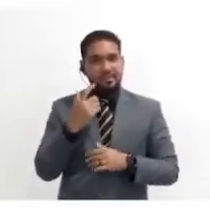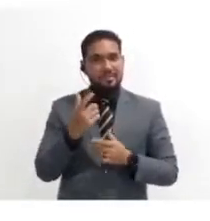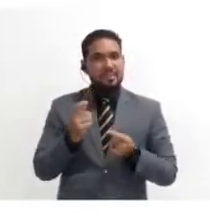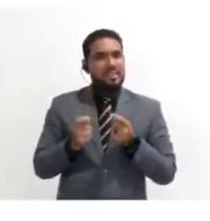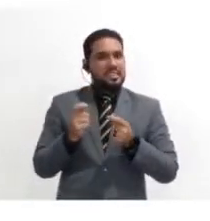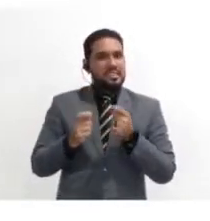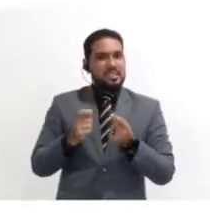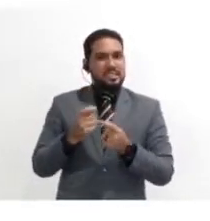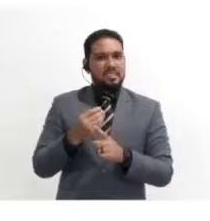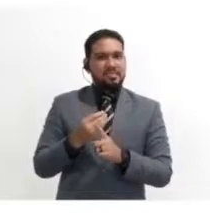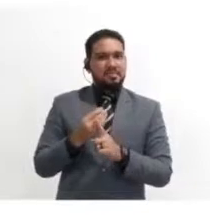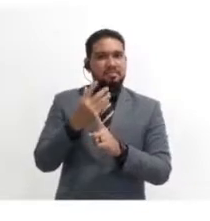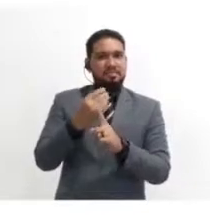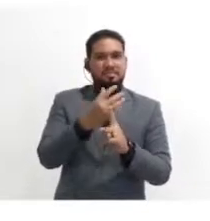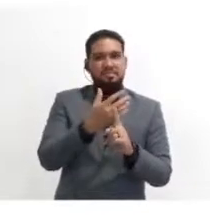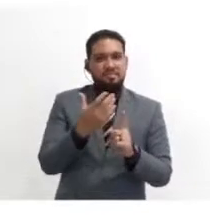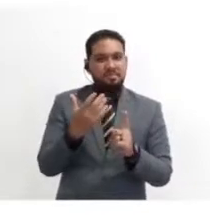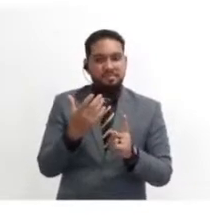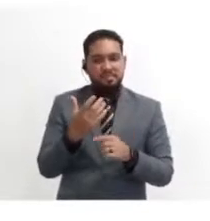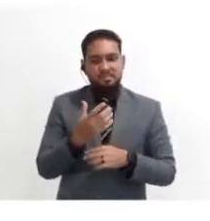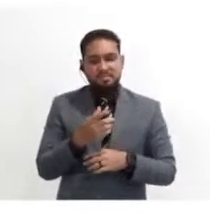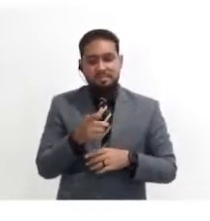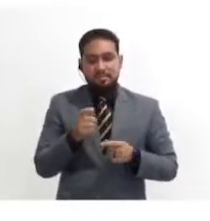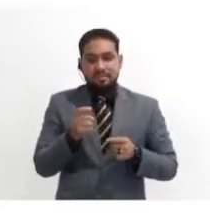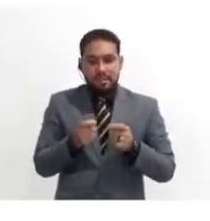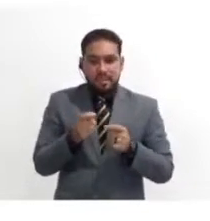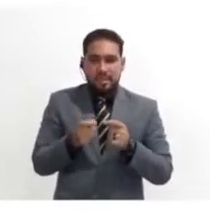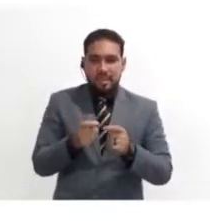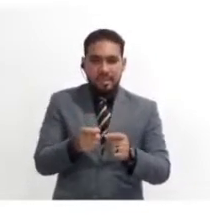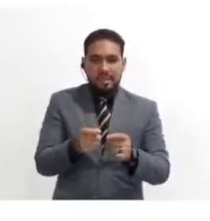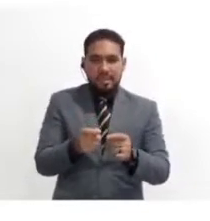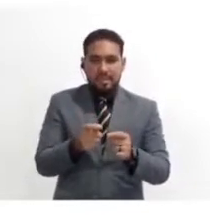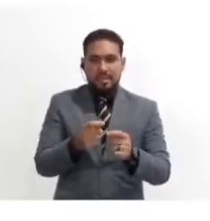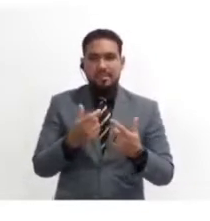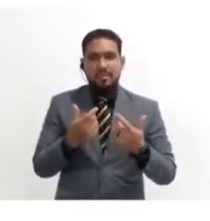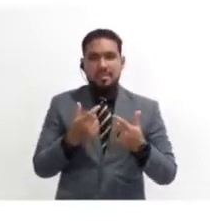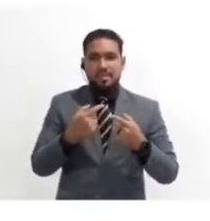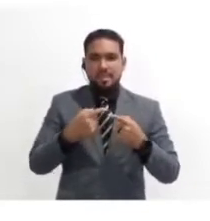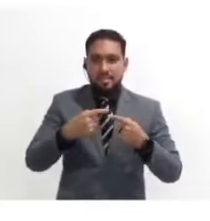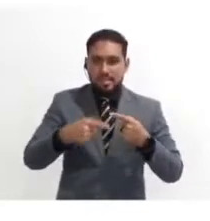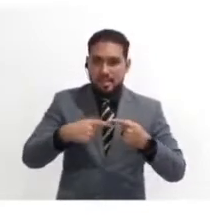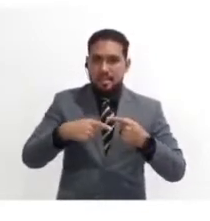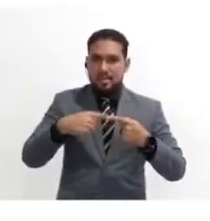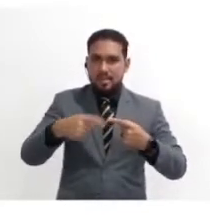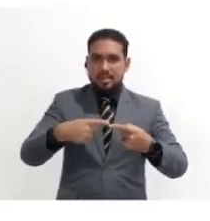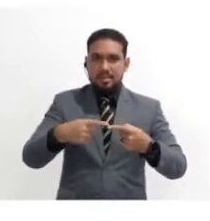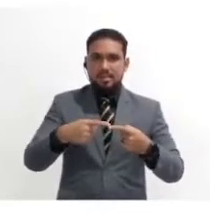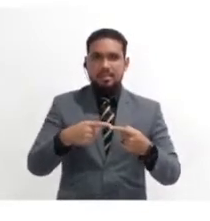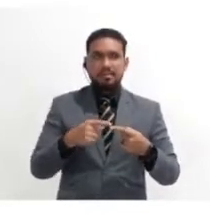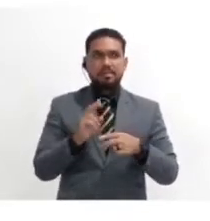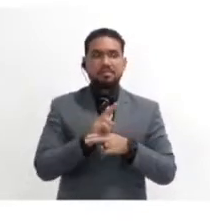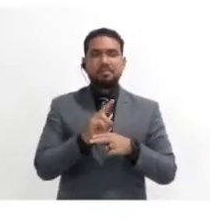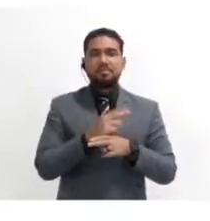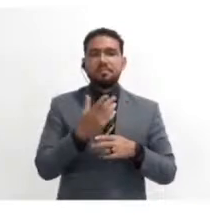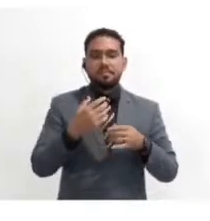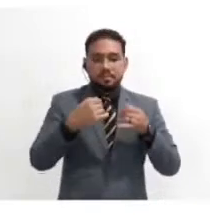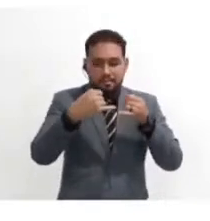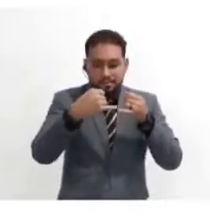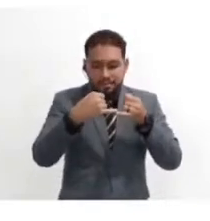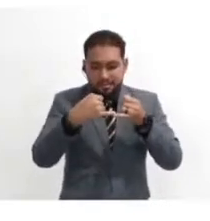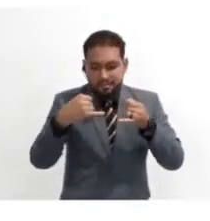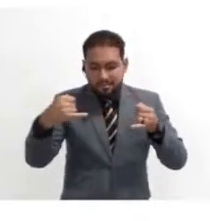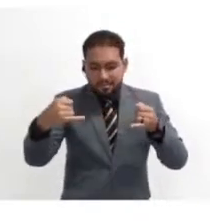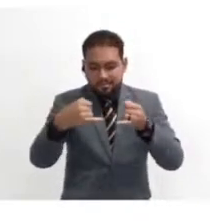see are wire bonds. So they're actually wires that are bonded from a bond pad on the chip